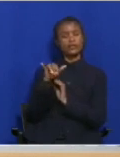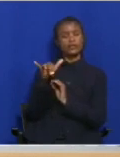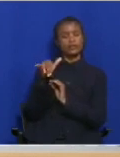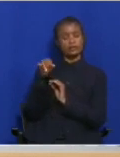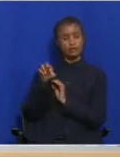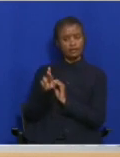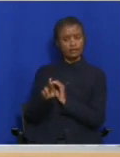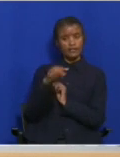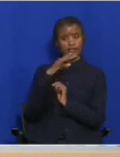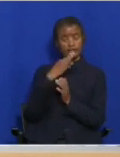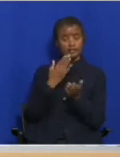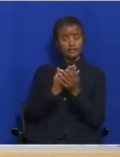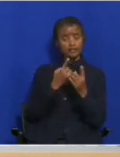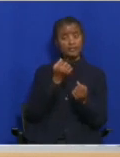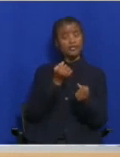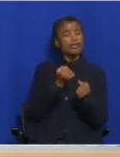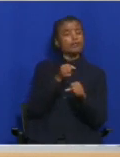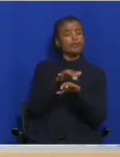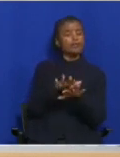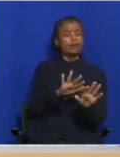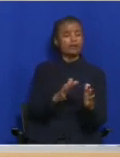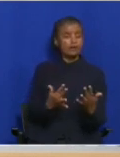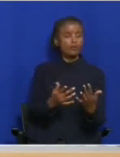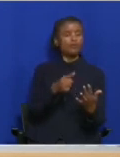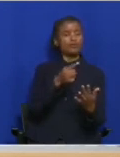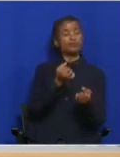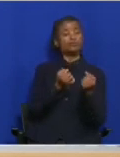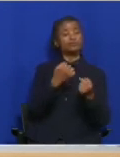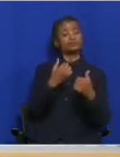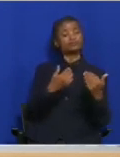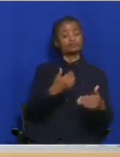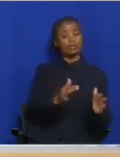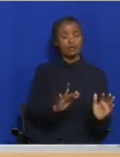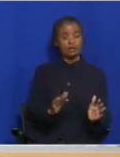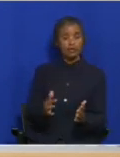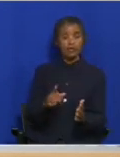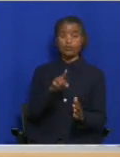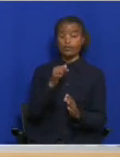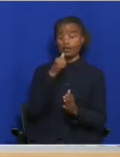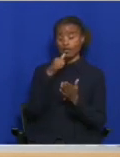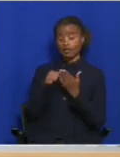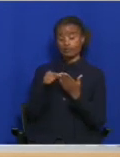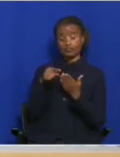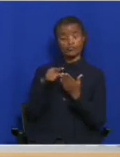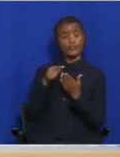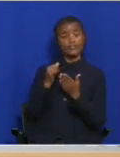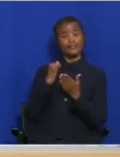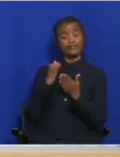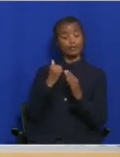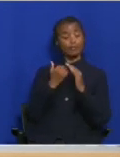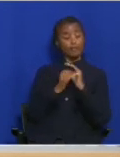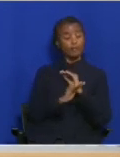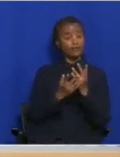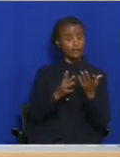would flow. All we'd point out is we've also addressed this in our letter of yesterday, which I take you got probably very late